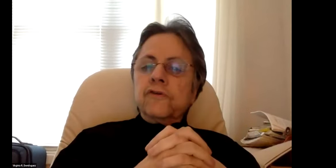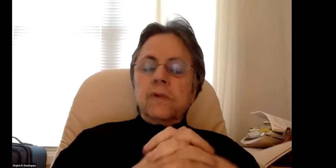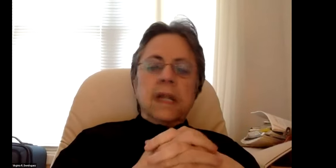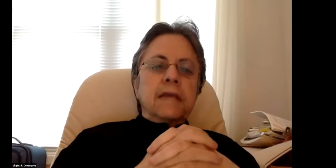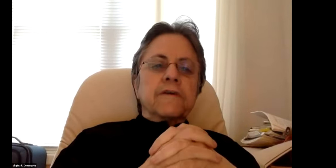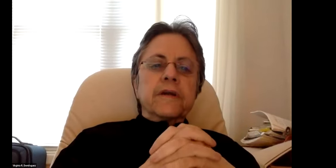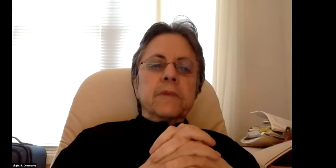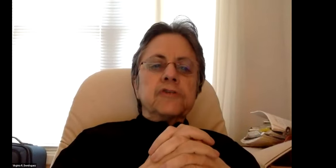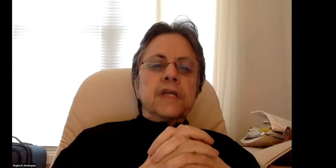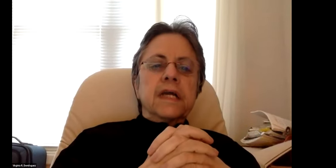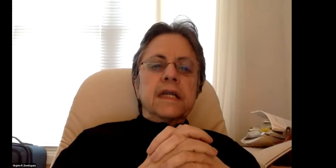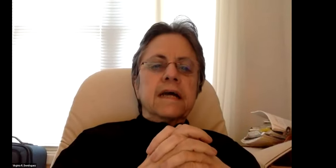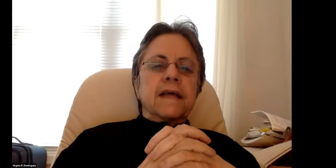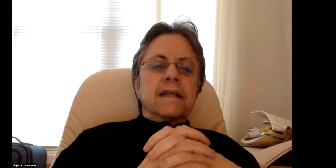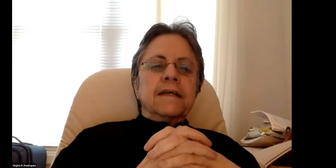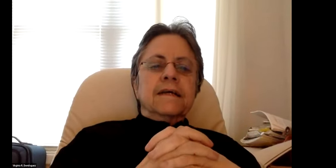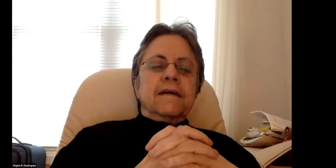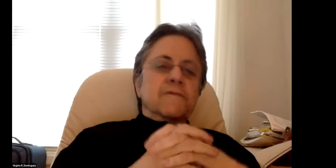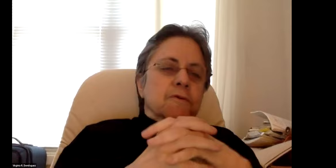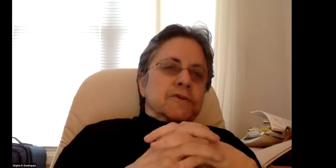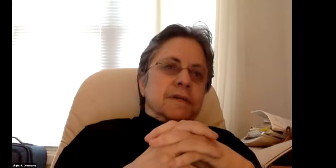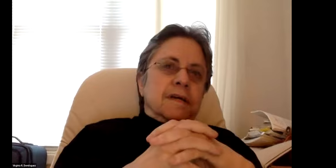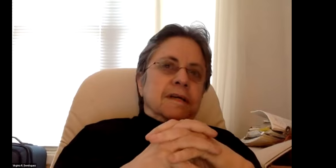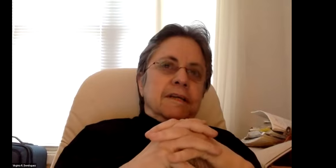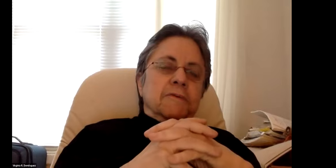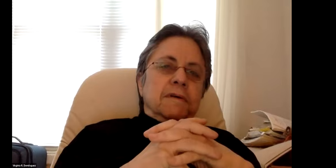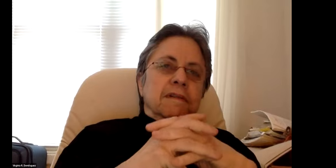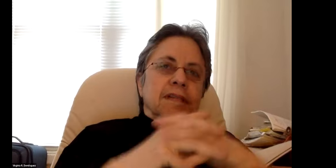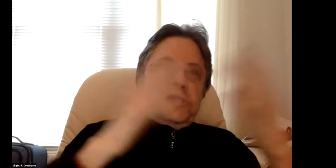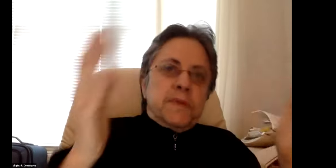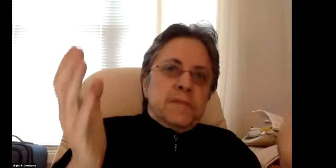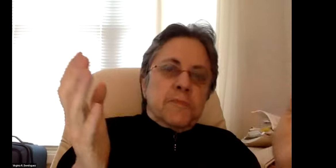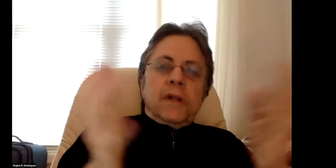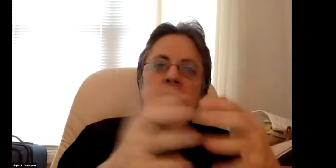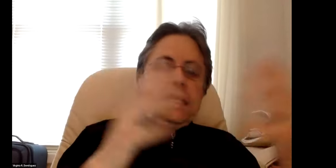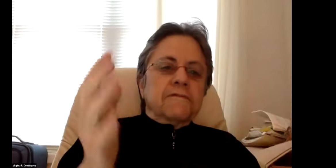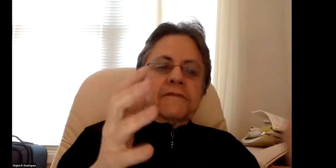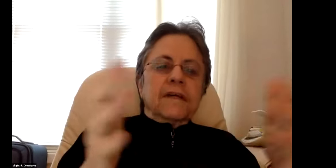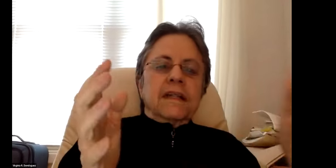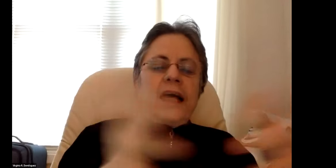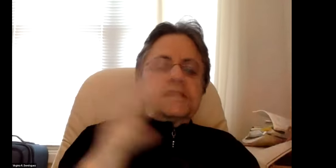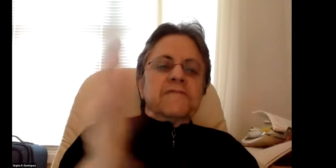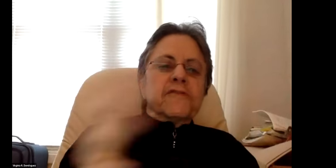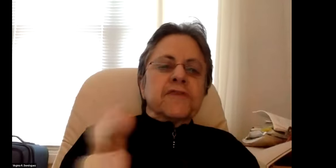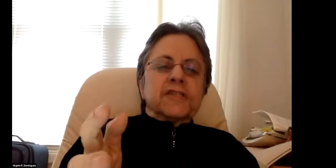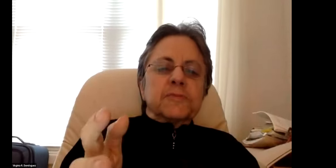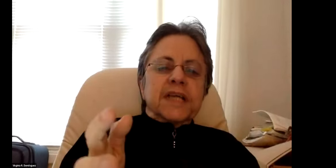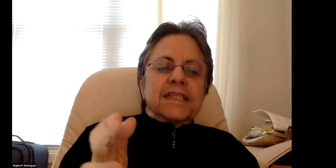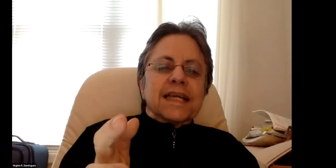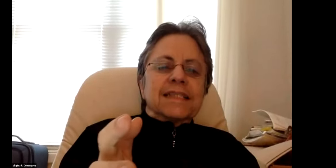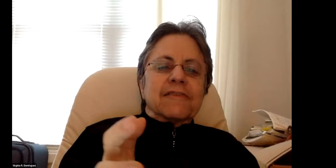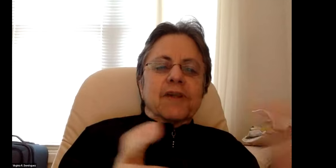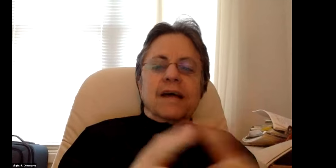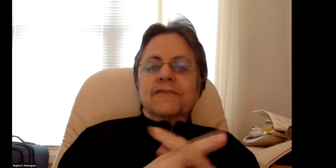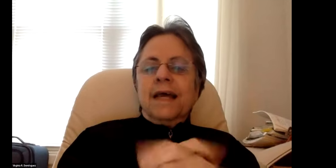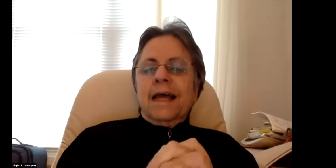I too like very much the idea that, of course, you know, these people have lots of other things besides